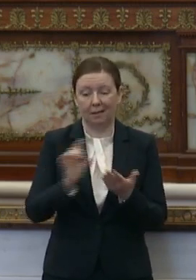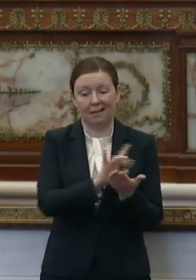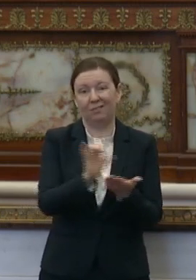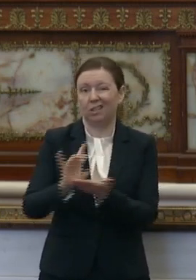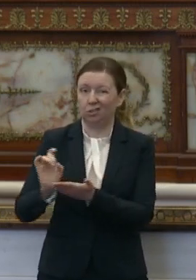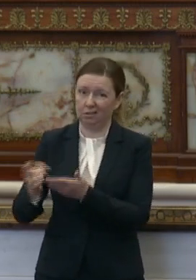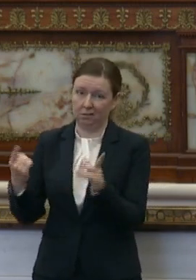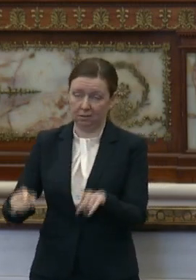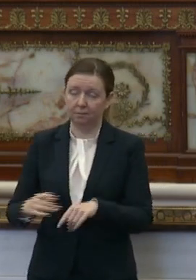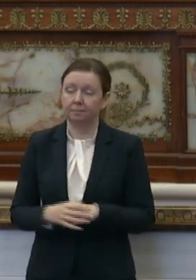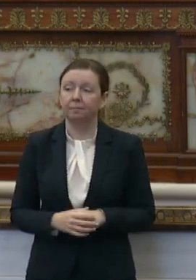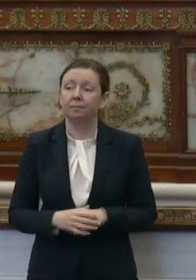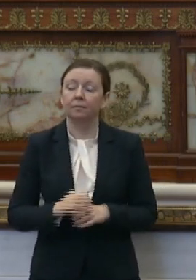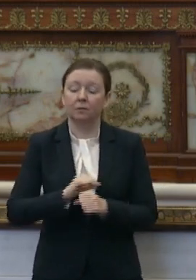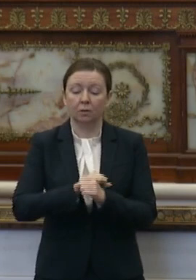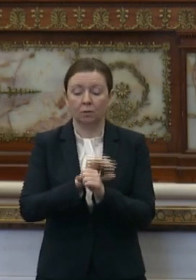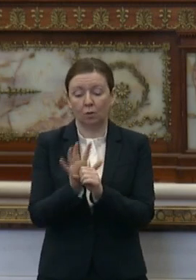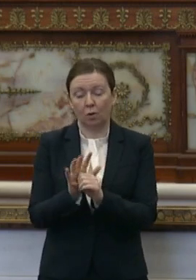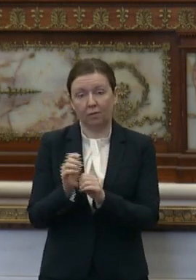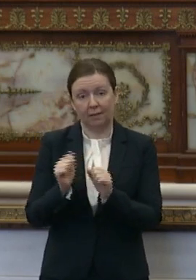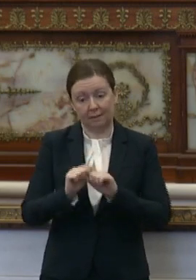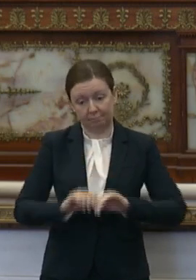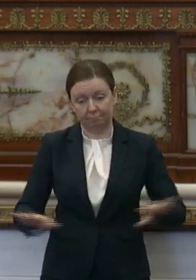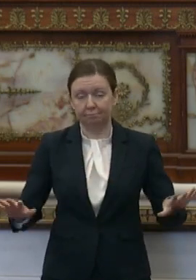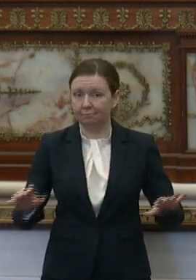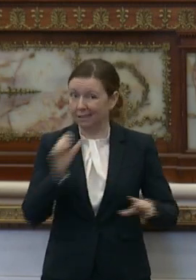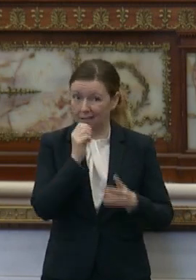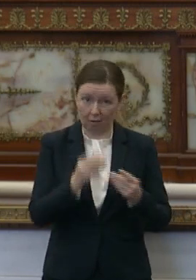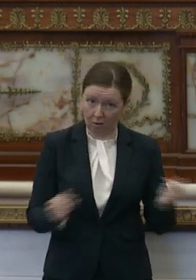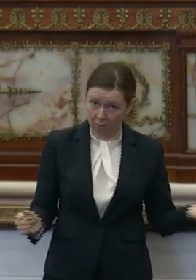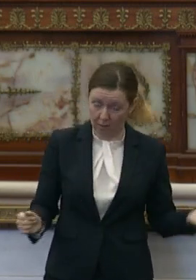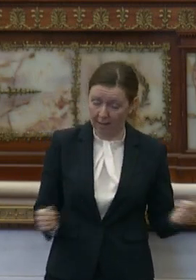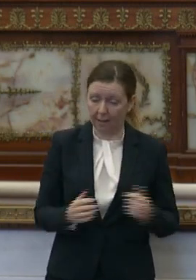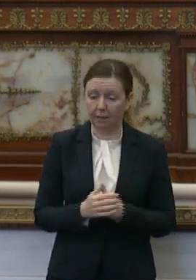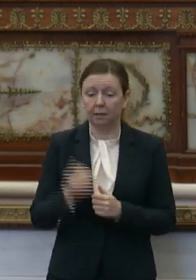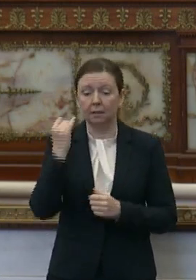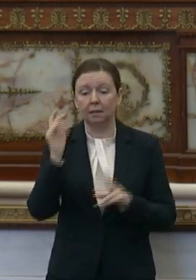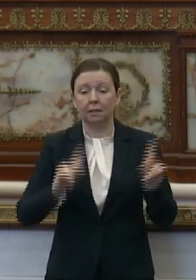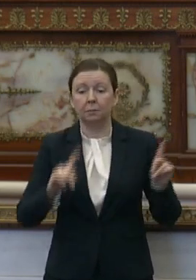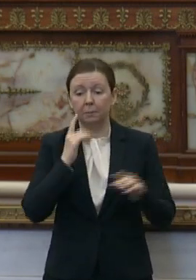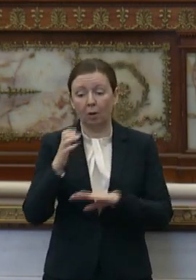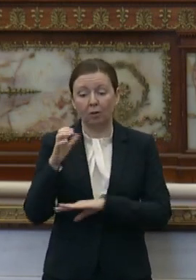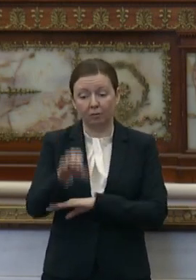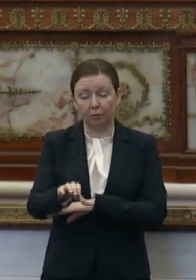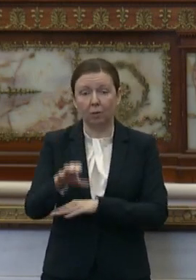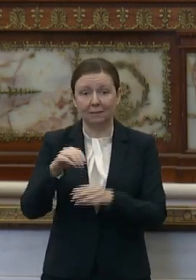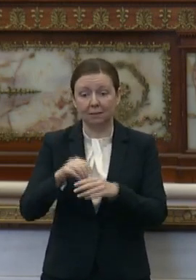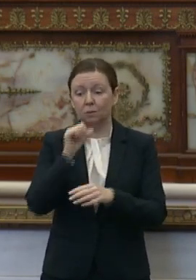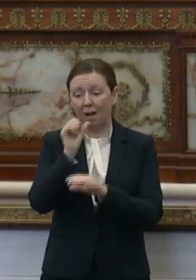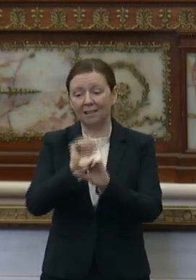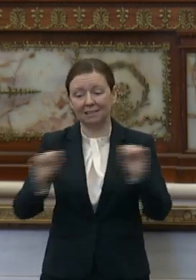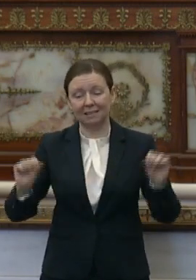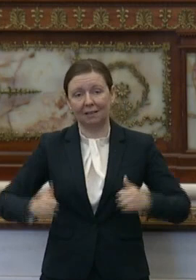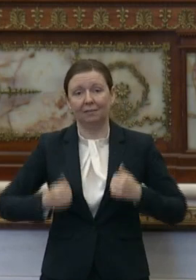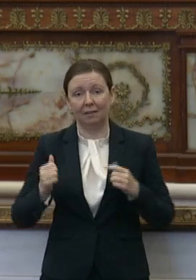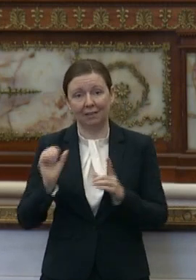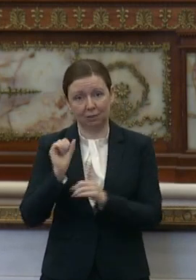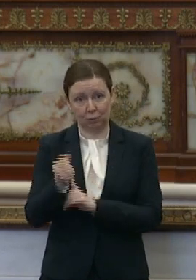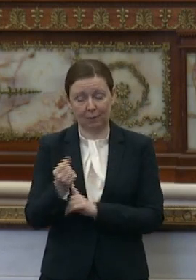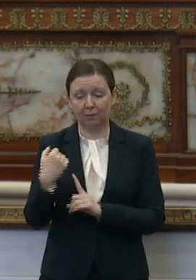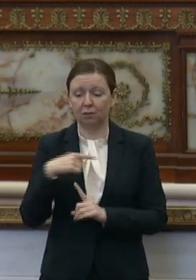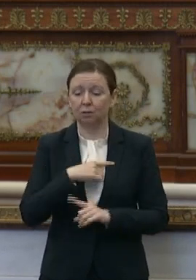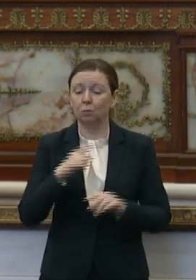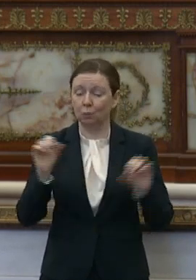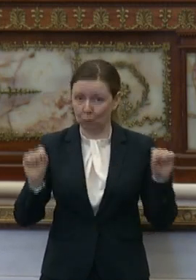evictions. COVID-19 has not gone away. If people are forced into unsafe living situations, we